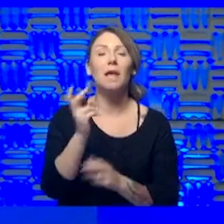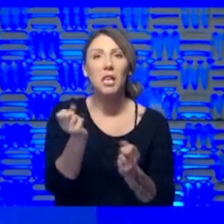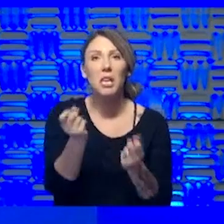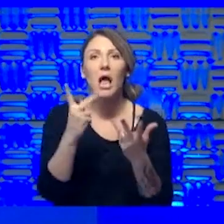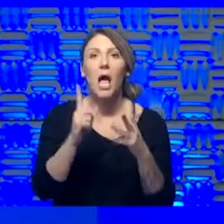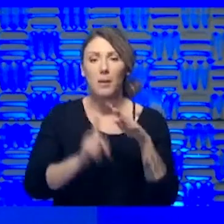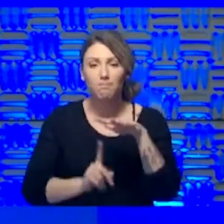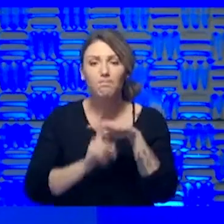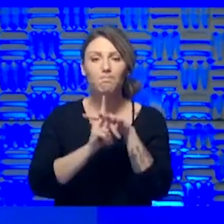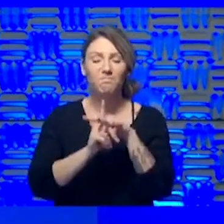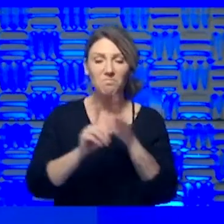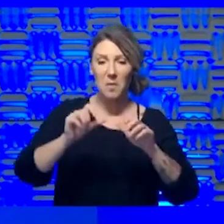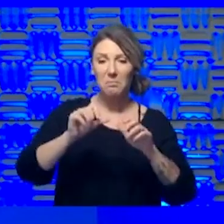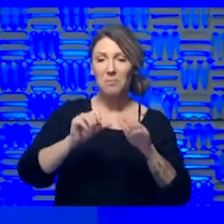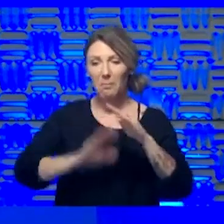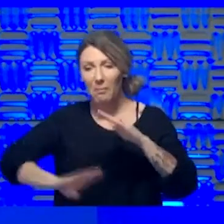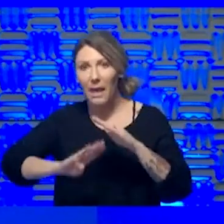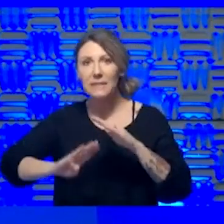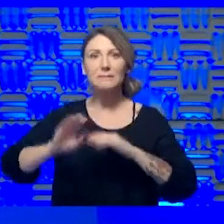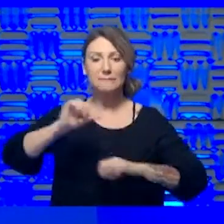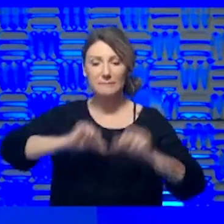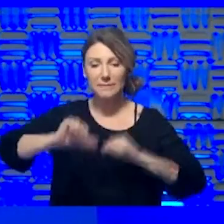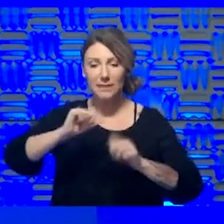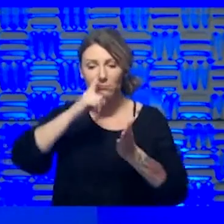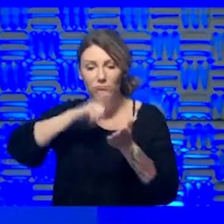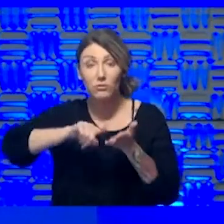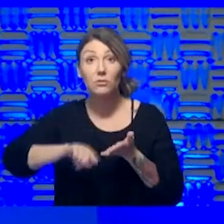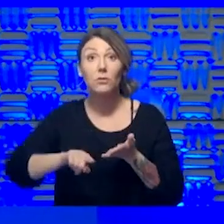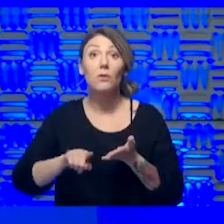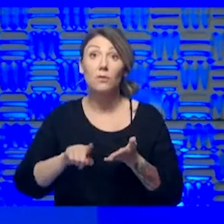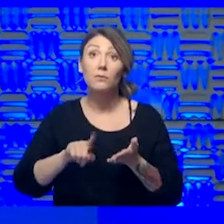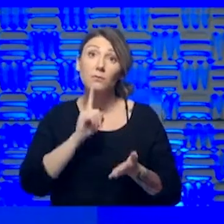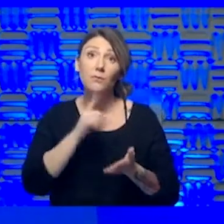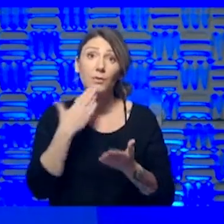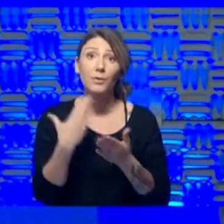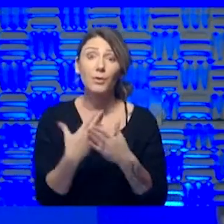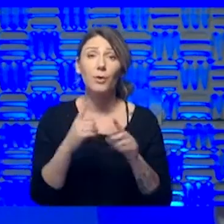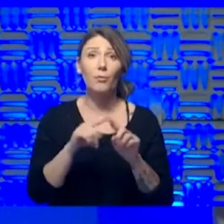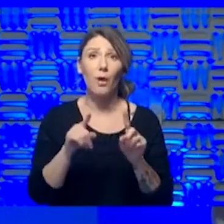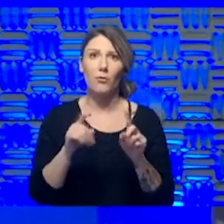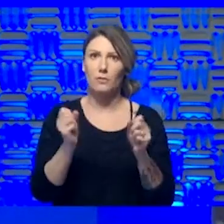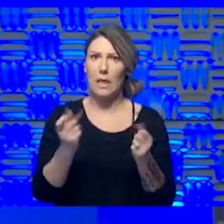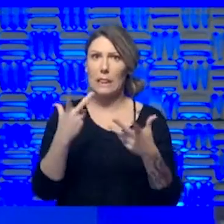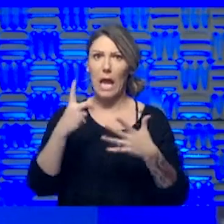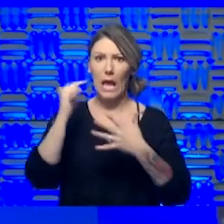these basic science research, which are really good, but there are a lot of steps to take to